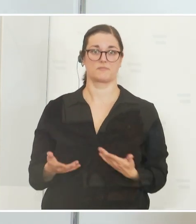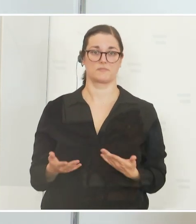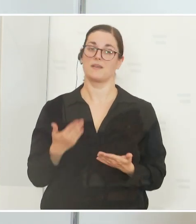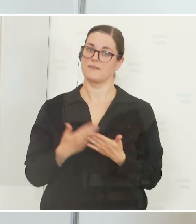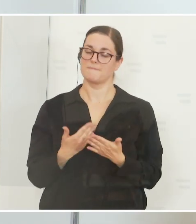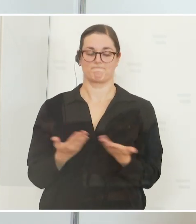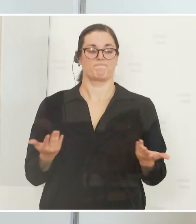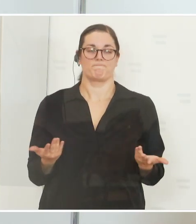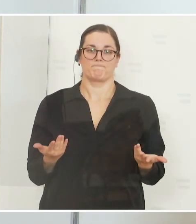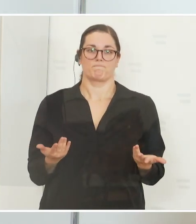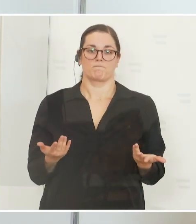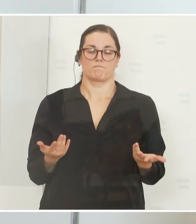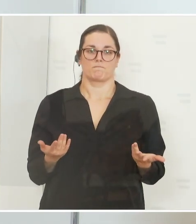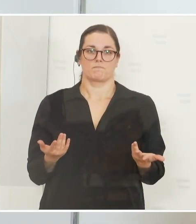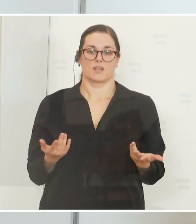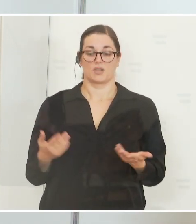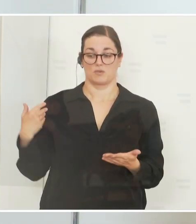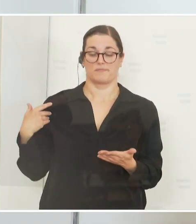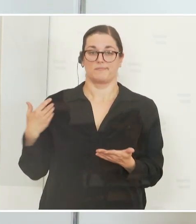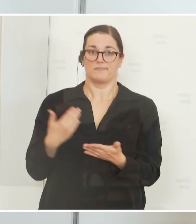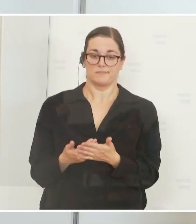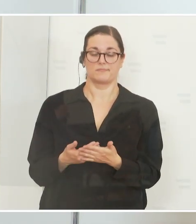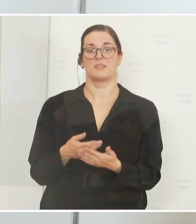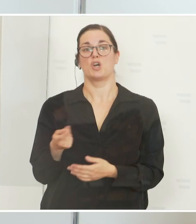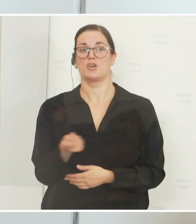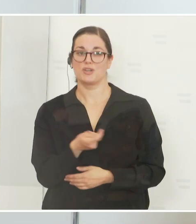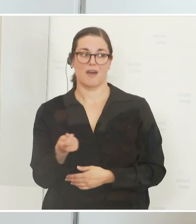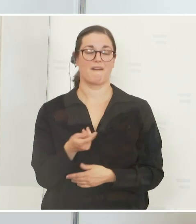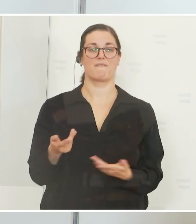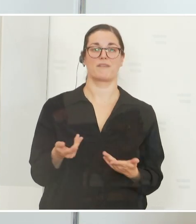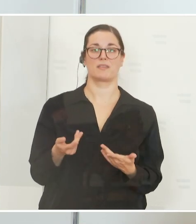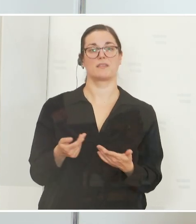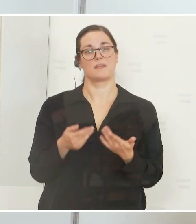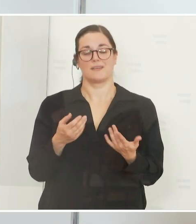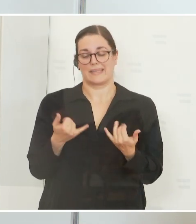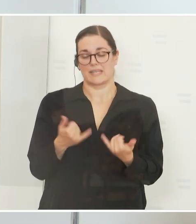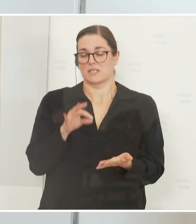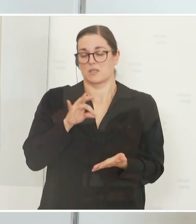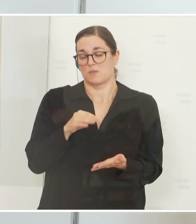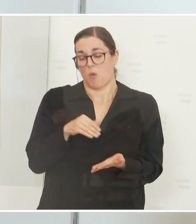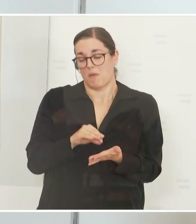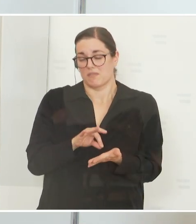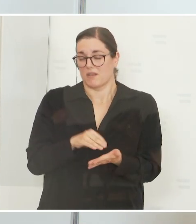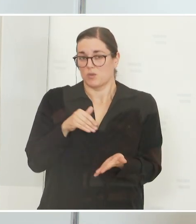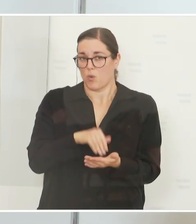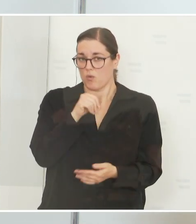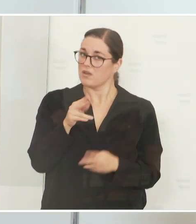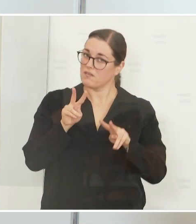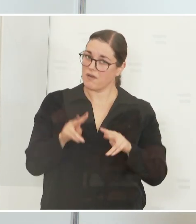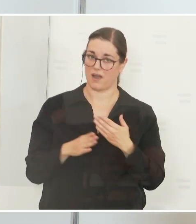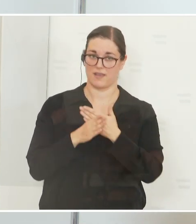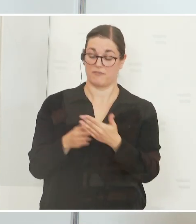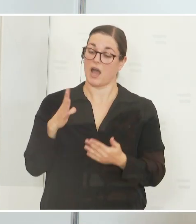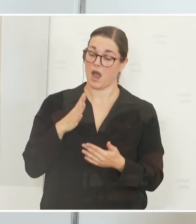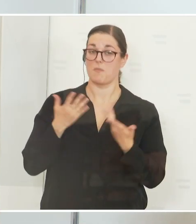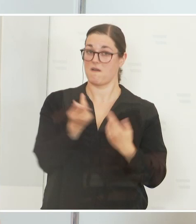sanctions don't work effectively very much at the moment, but we are sure that sanction policy will